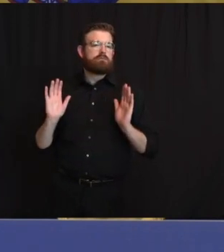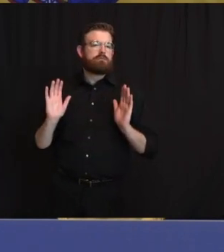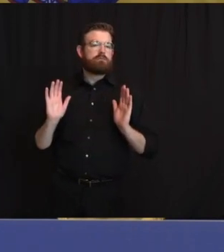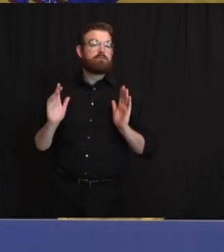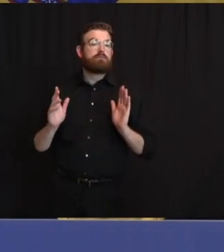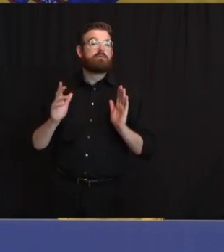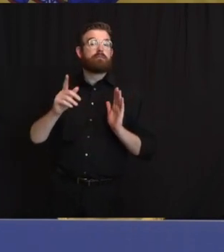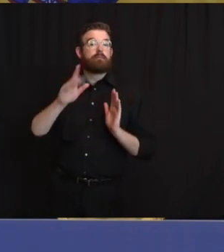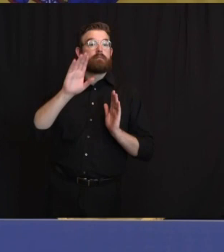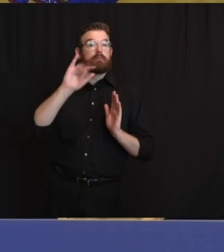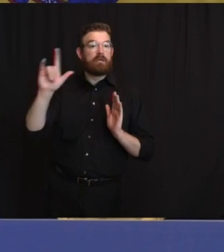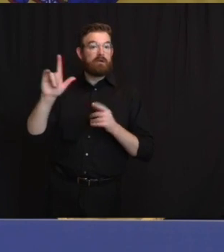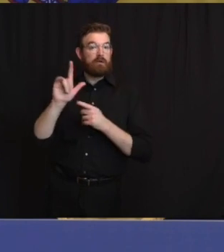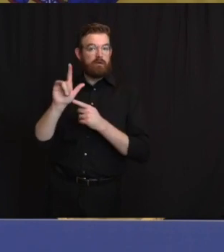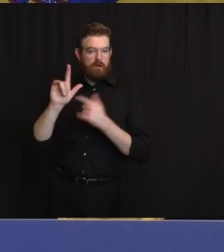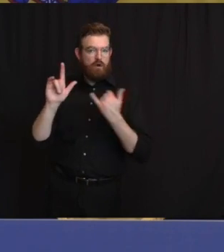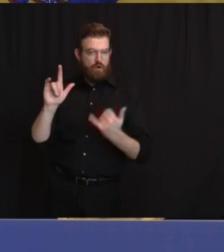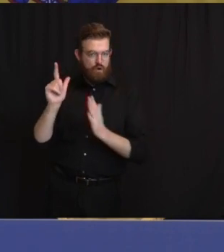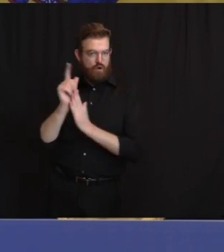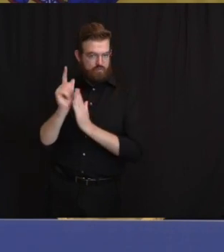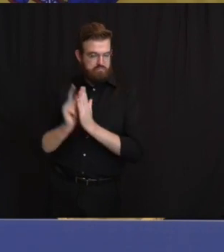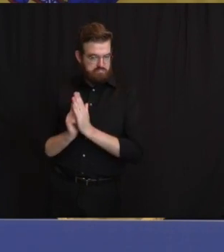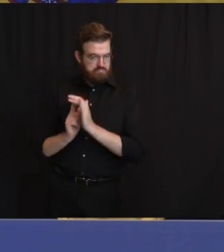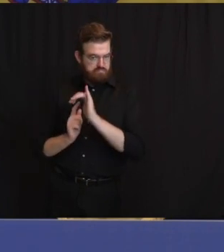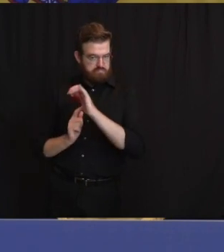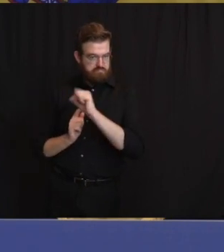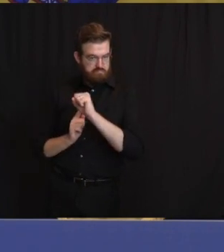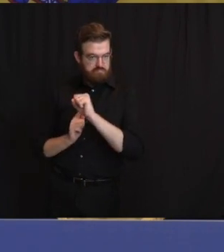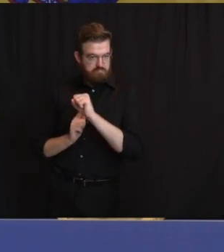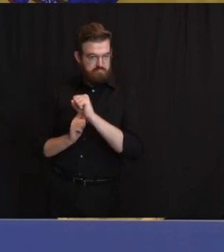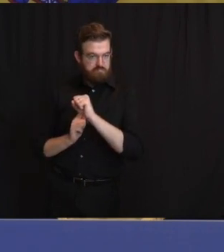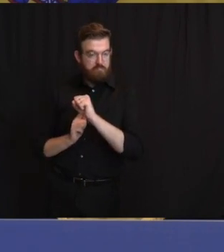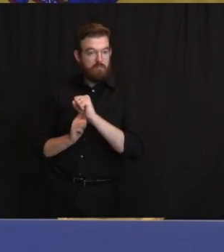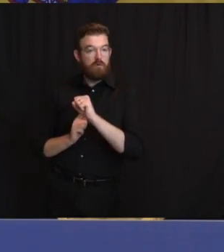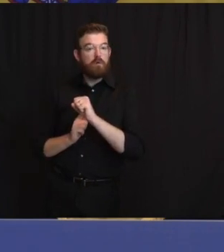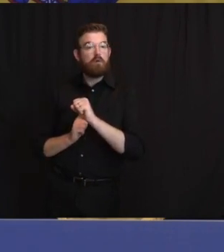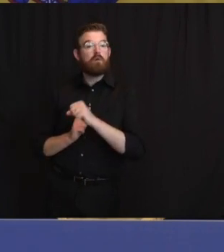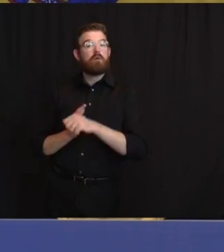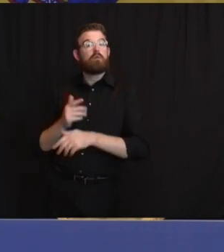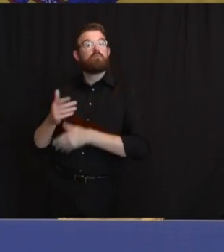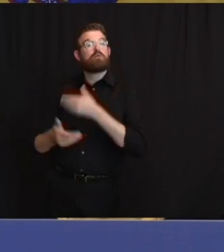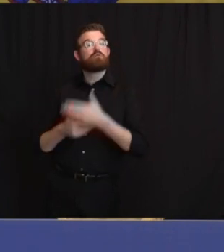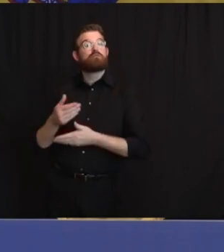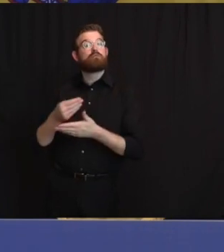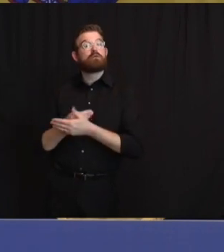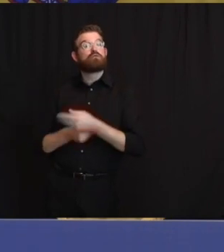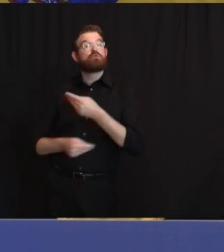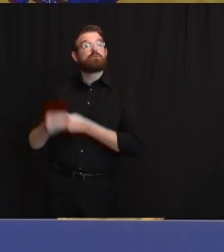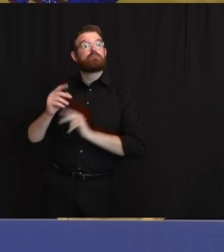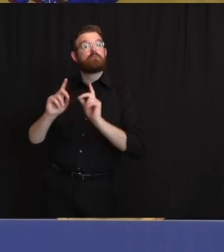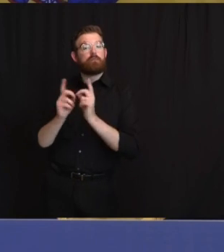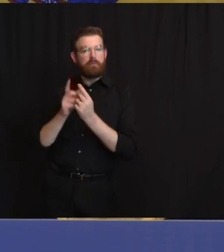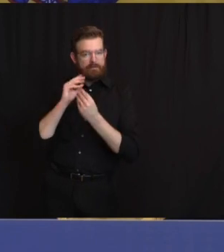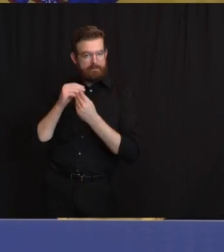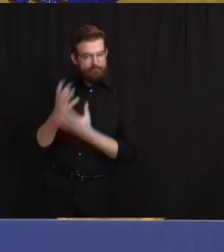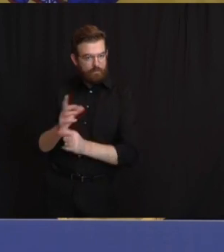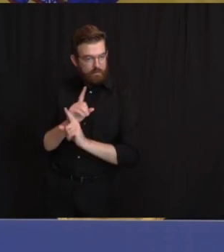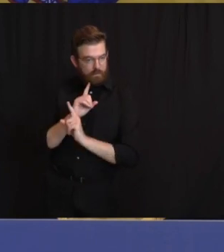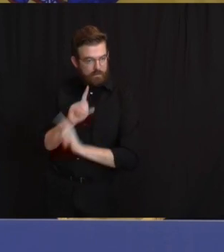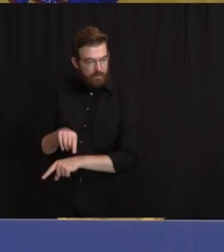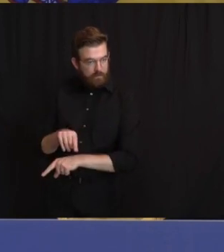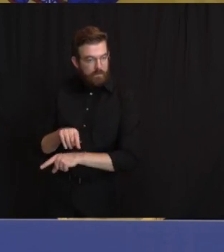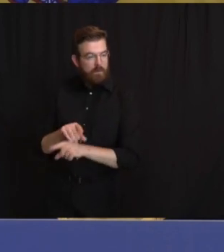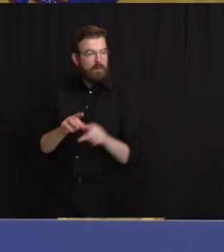law lays out a process for Treasury to deliver a report to a committee established by the legislature. We would